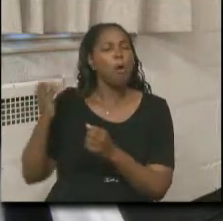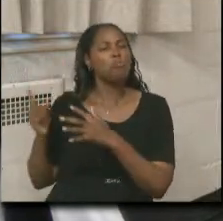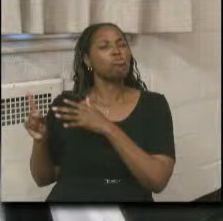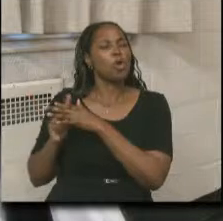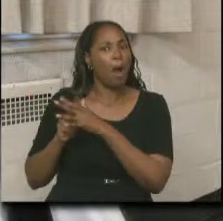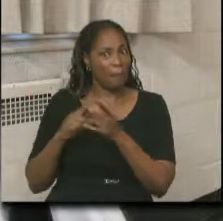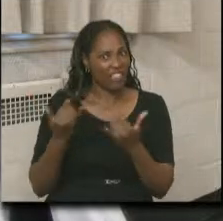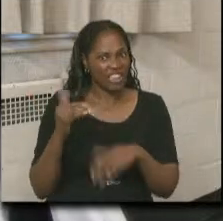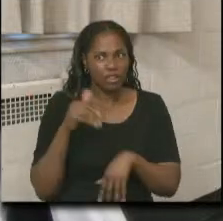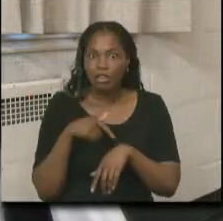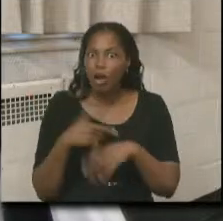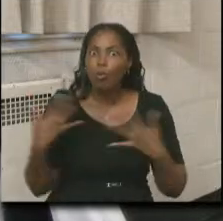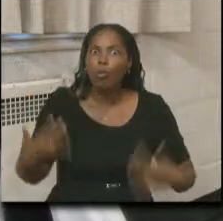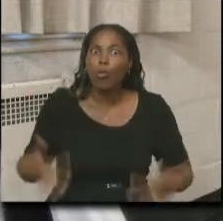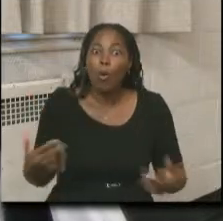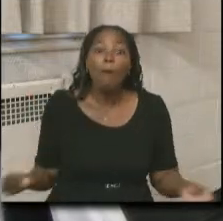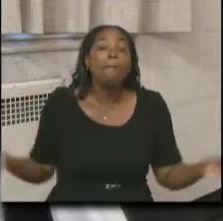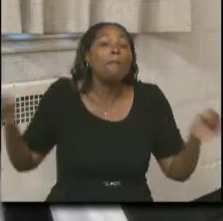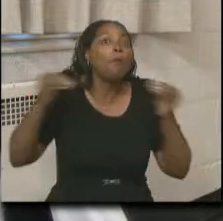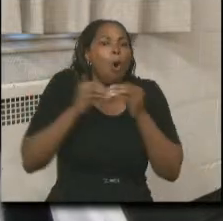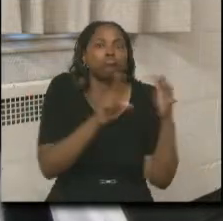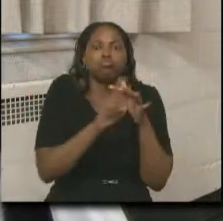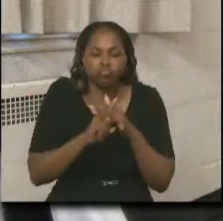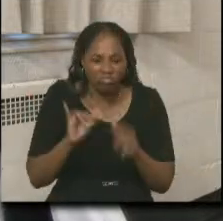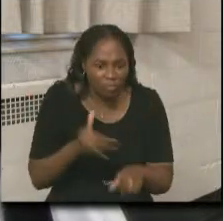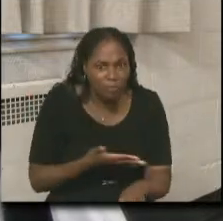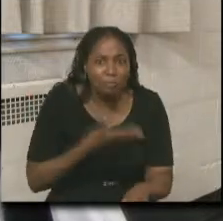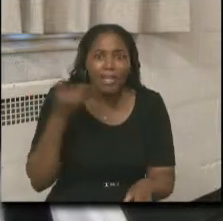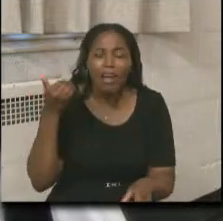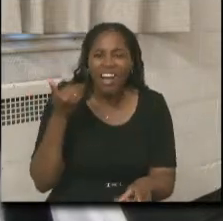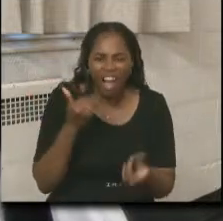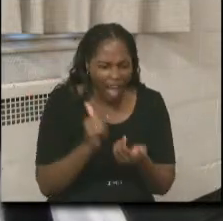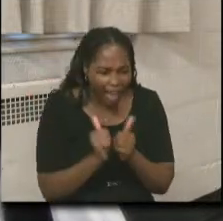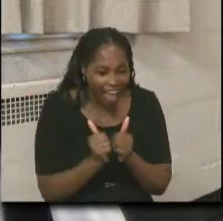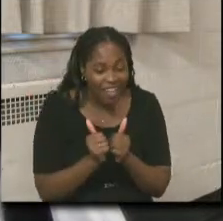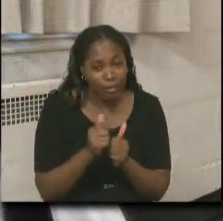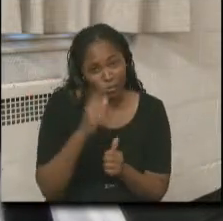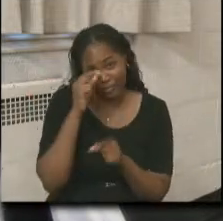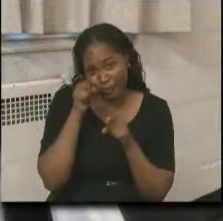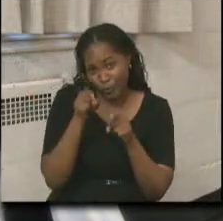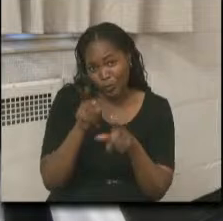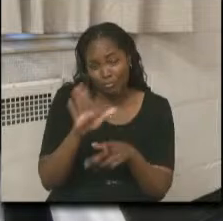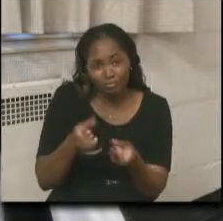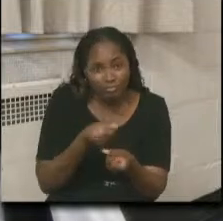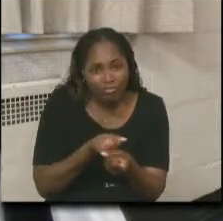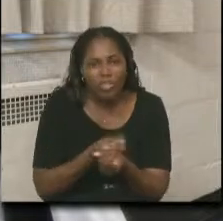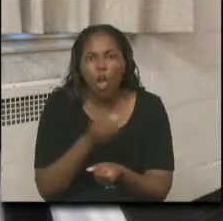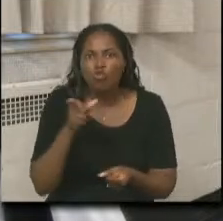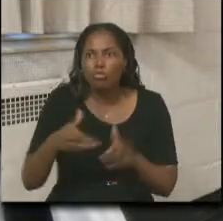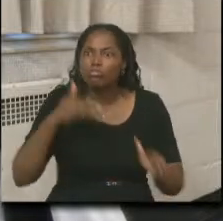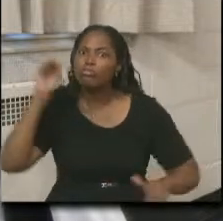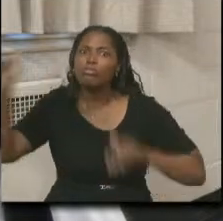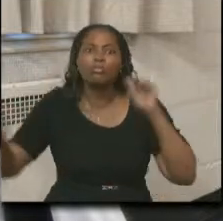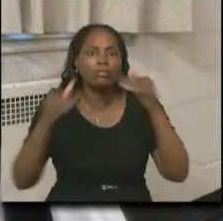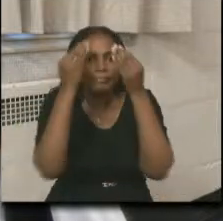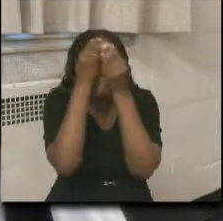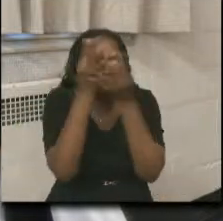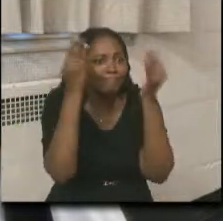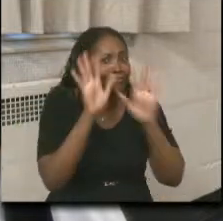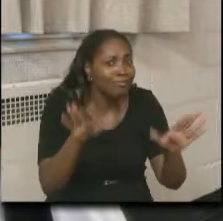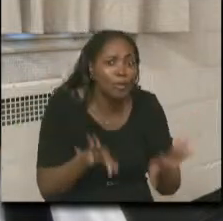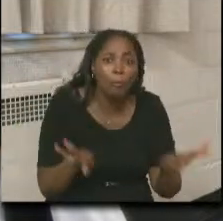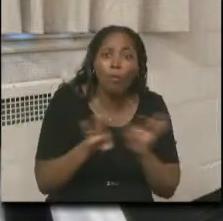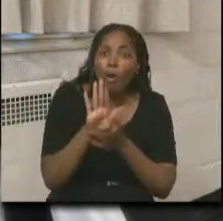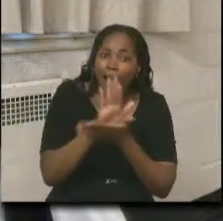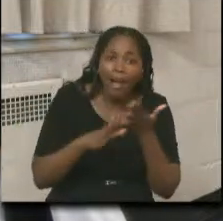definitely attribute that to your advocacy and your spreading the word about the importance of college application. And so